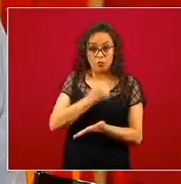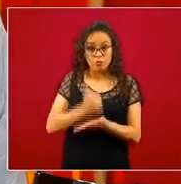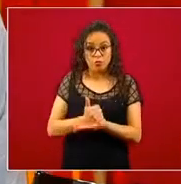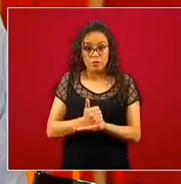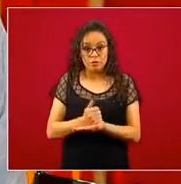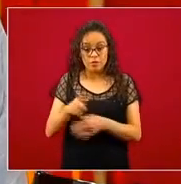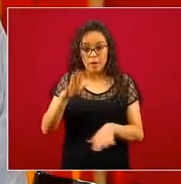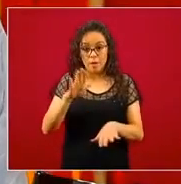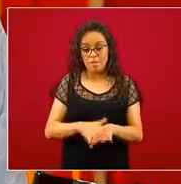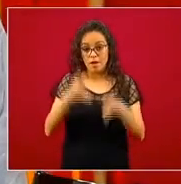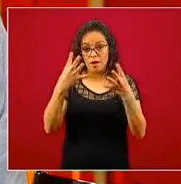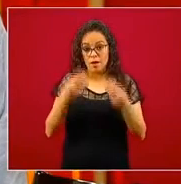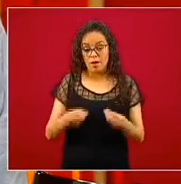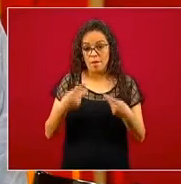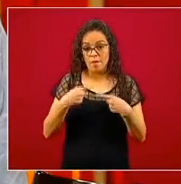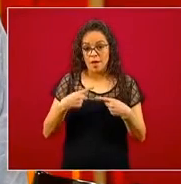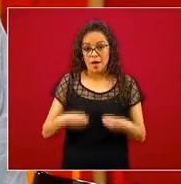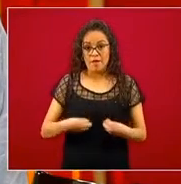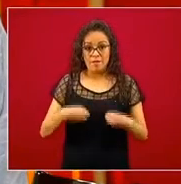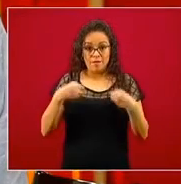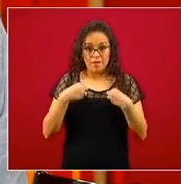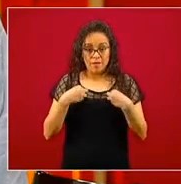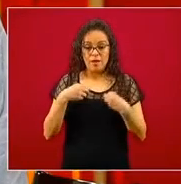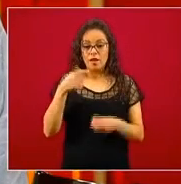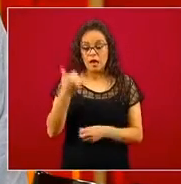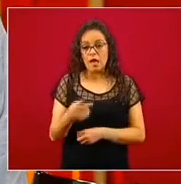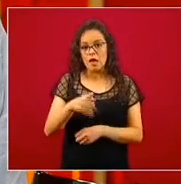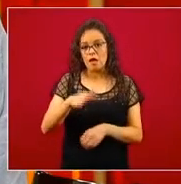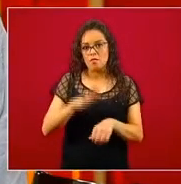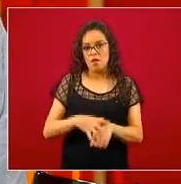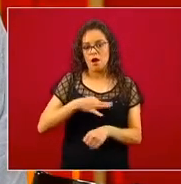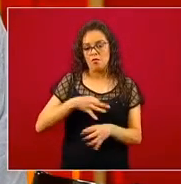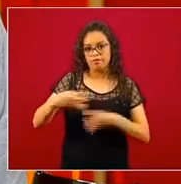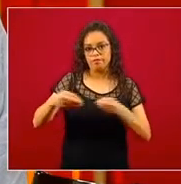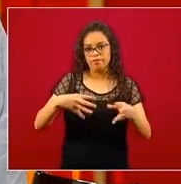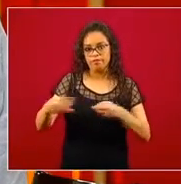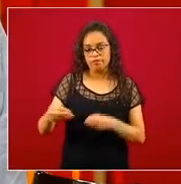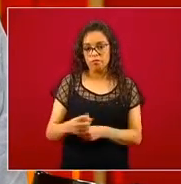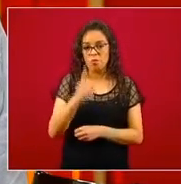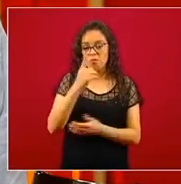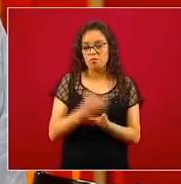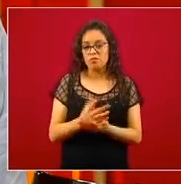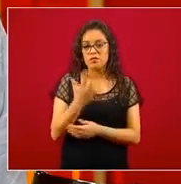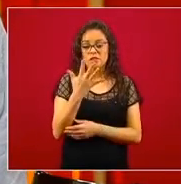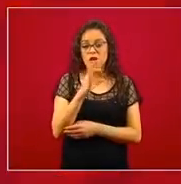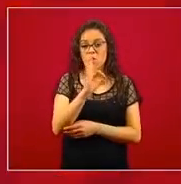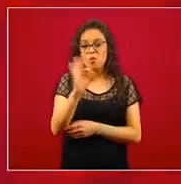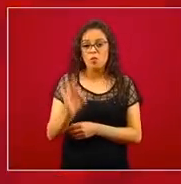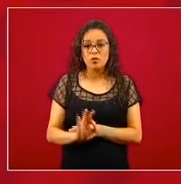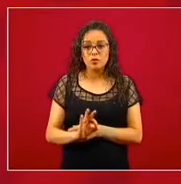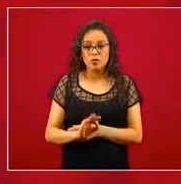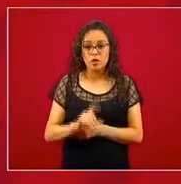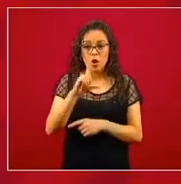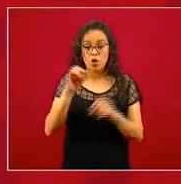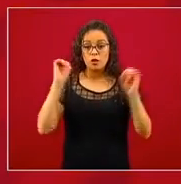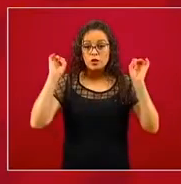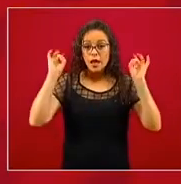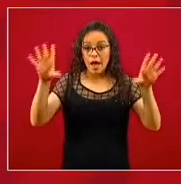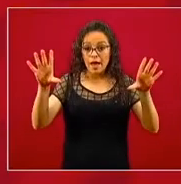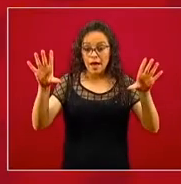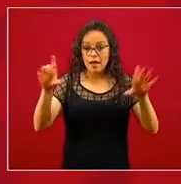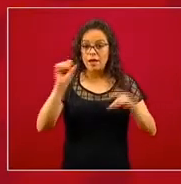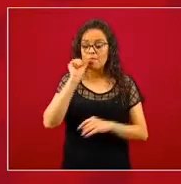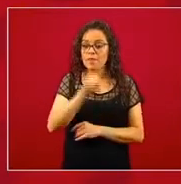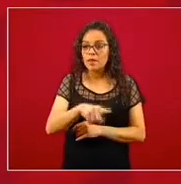was a surprise to find that in Madrid, the most populated and most impacted area, it's only showing 5%.